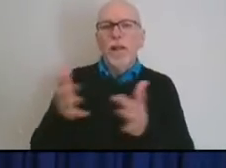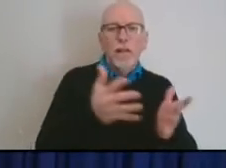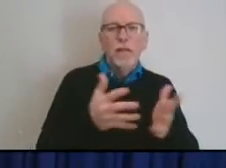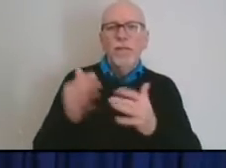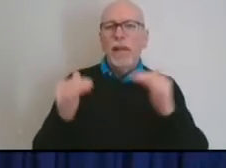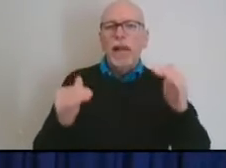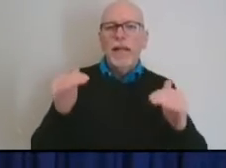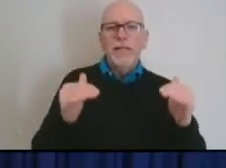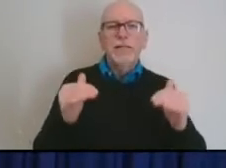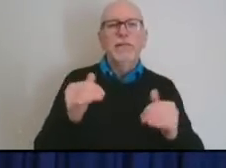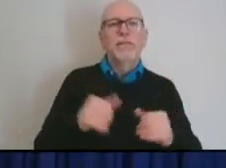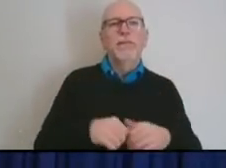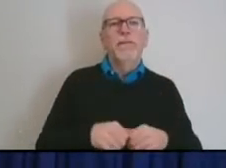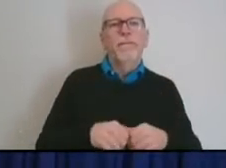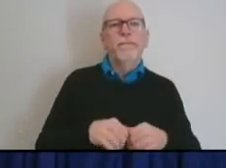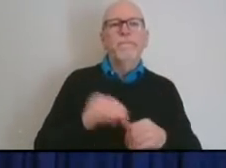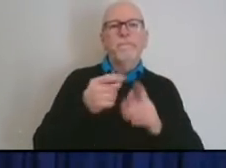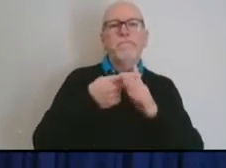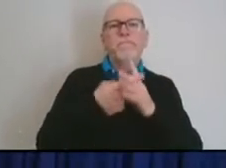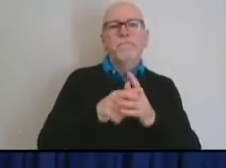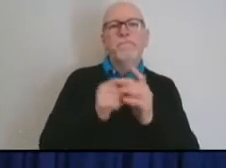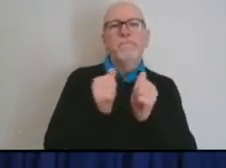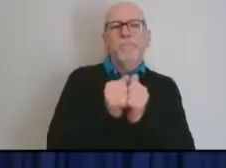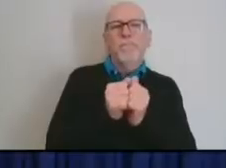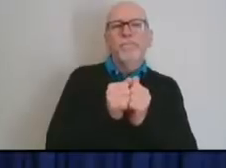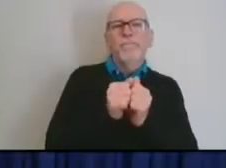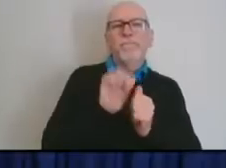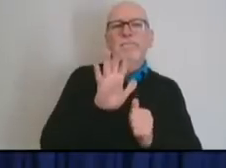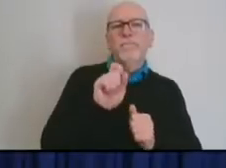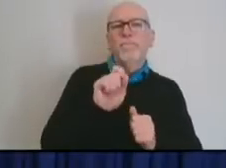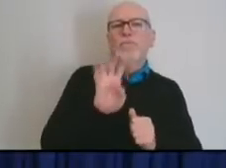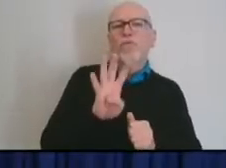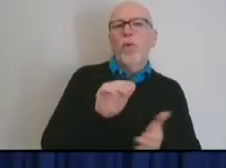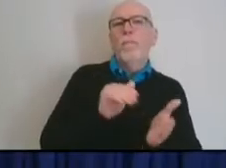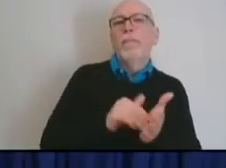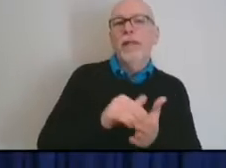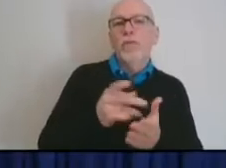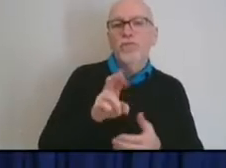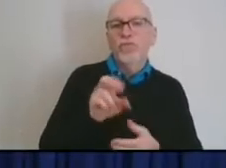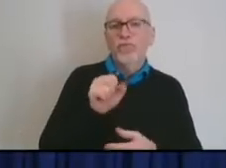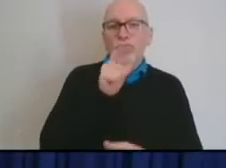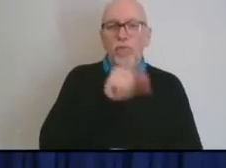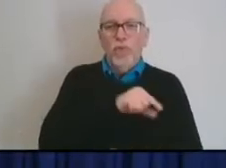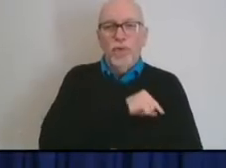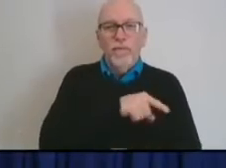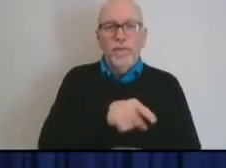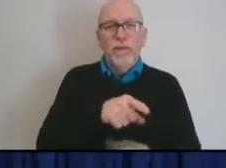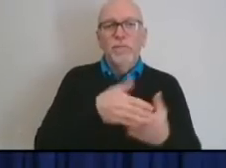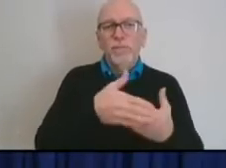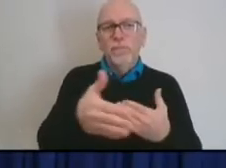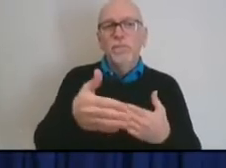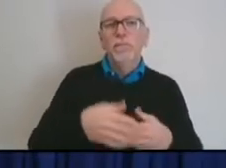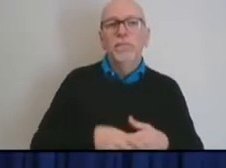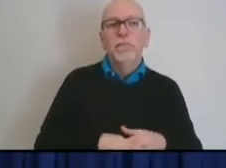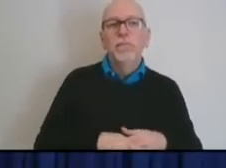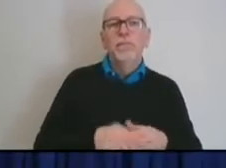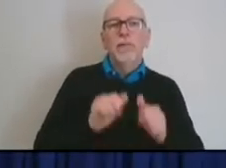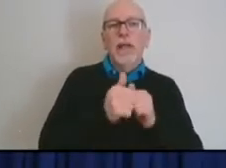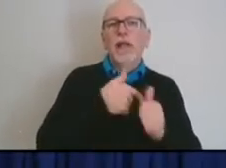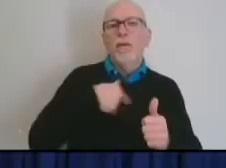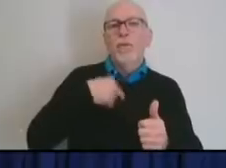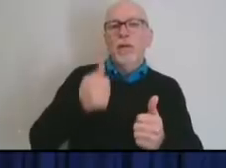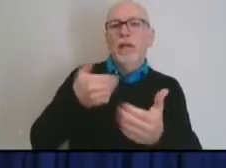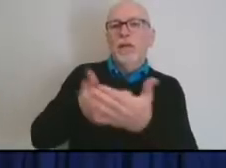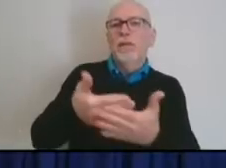balance, and starting with the 5.4 million Hoosiers who are eligible ultimately. How do we